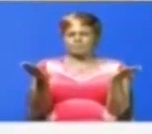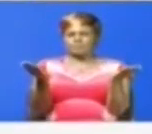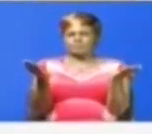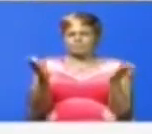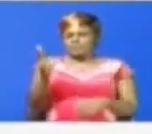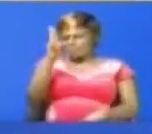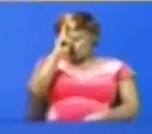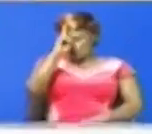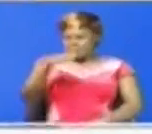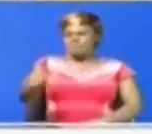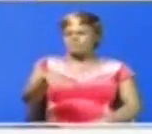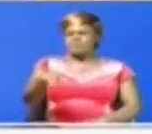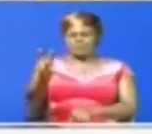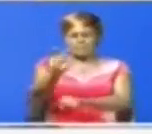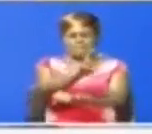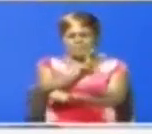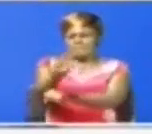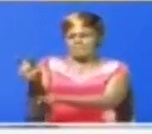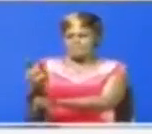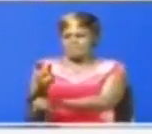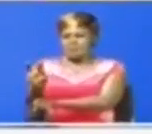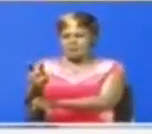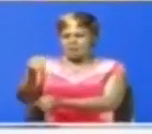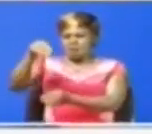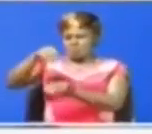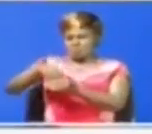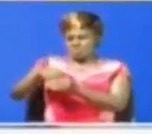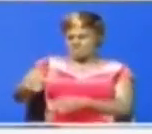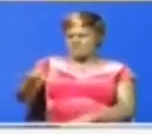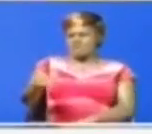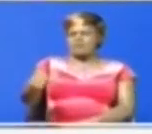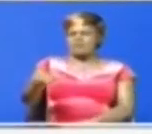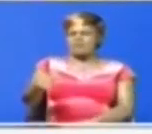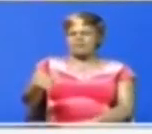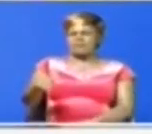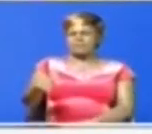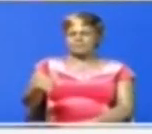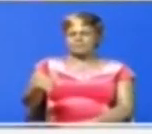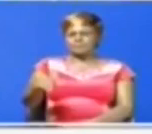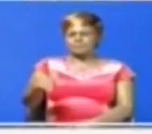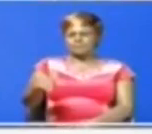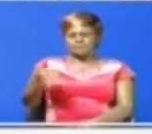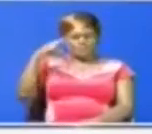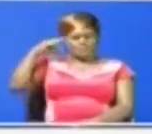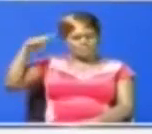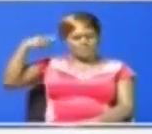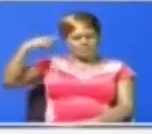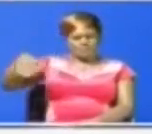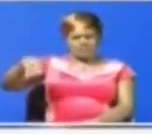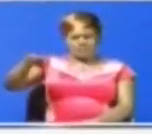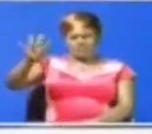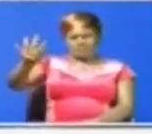police presence, patrols within that area. They of Mathare, Area 4, Area